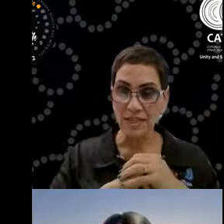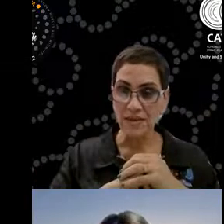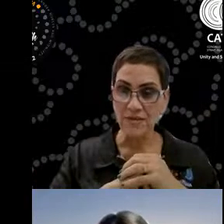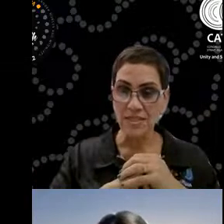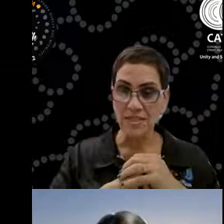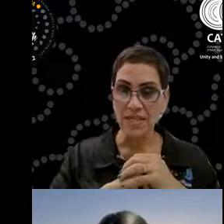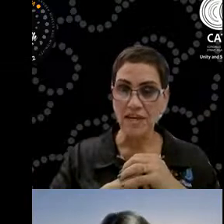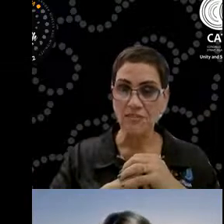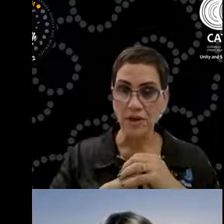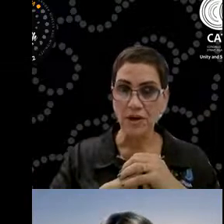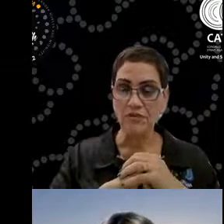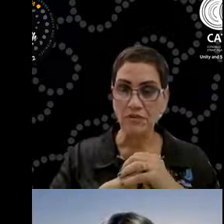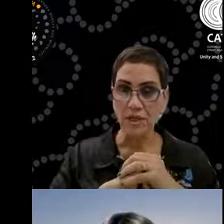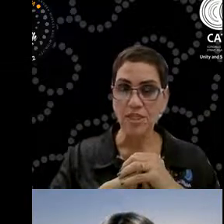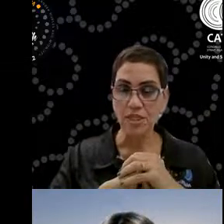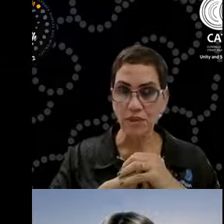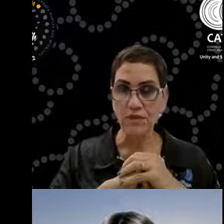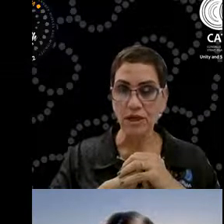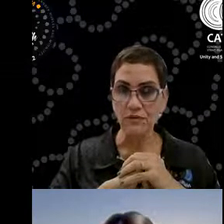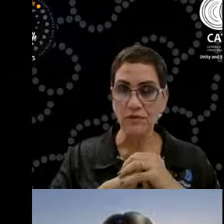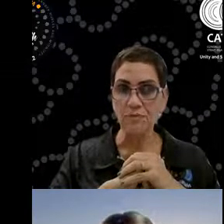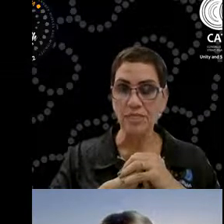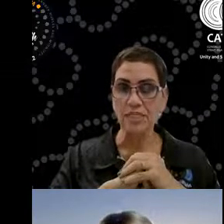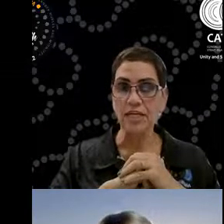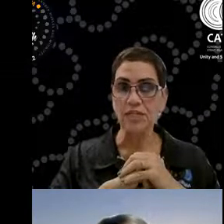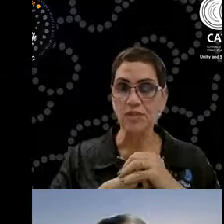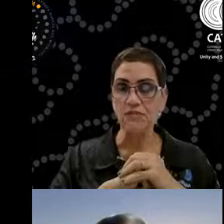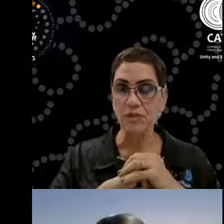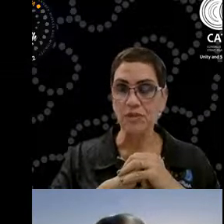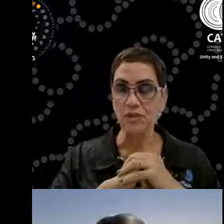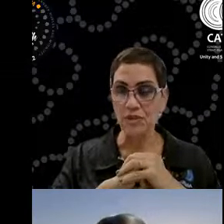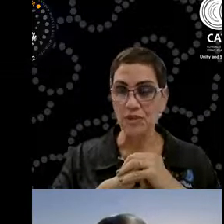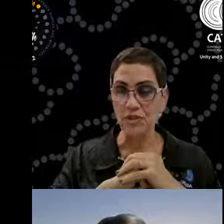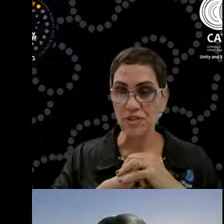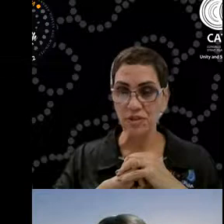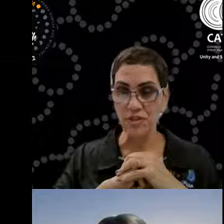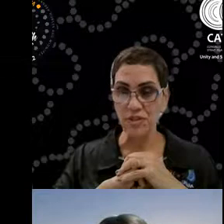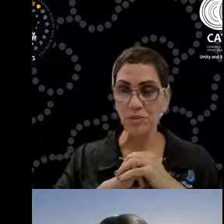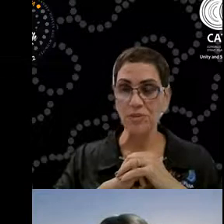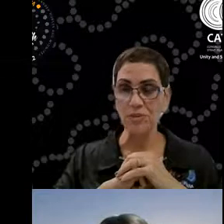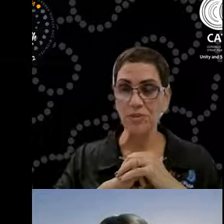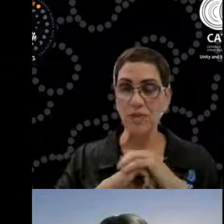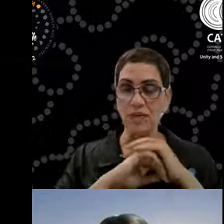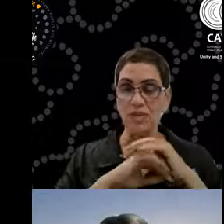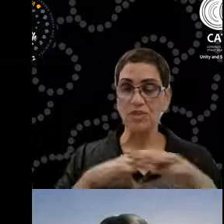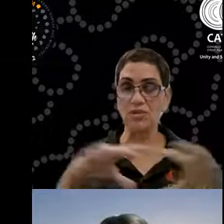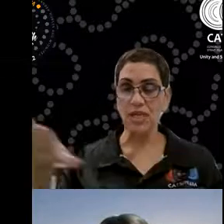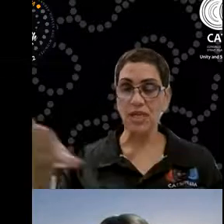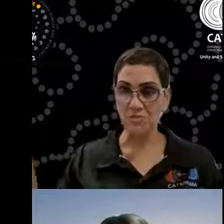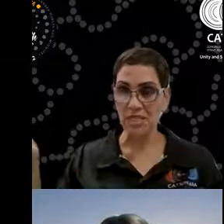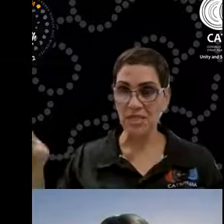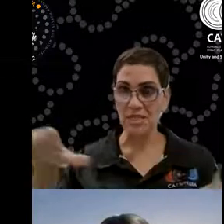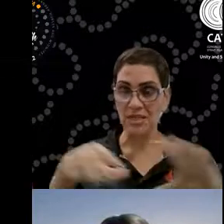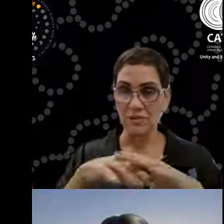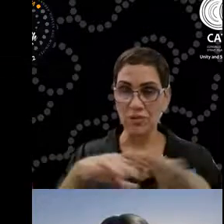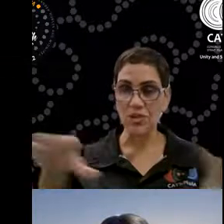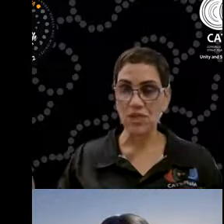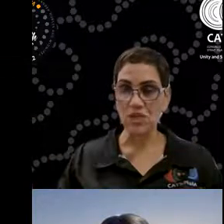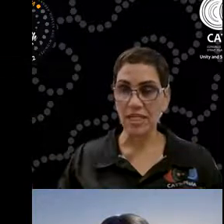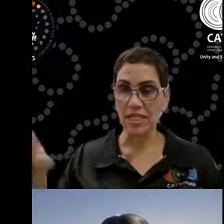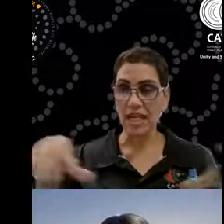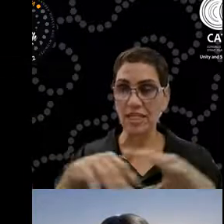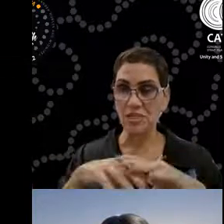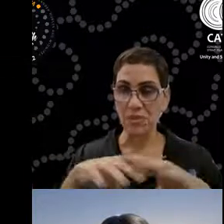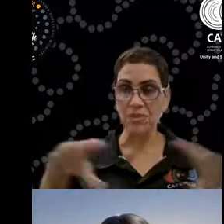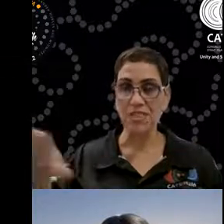safe. And we know that the care isn't safe by the continued overrepresentation of Aboriginal and Torres Strait Islander people across all